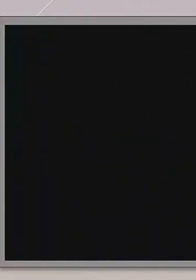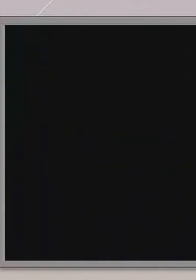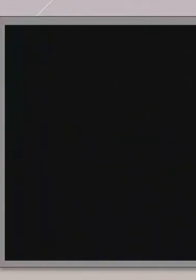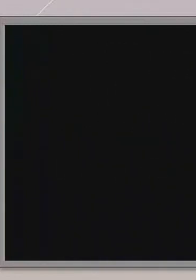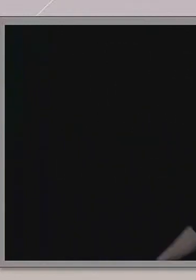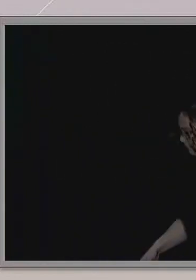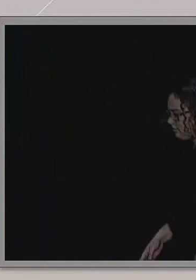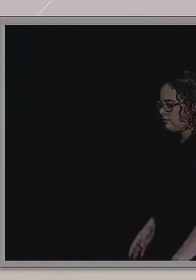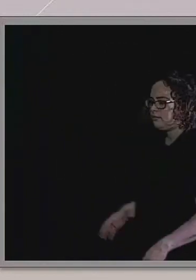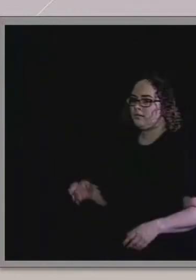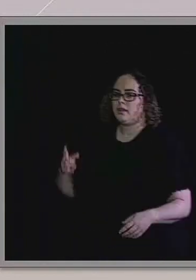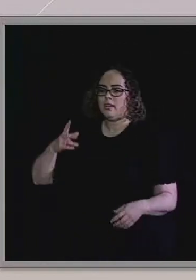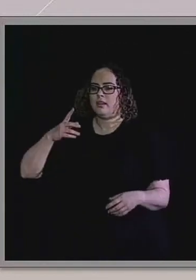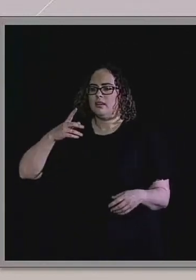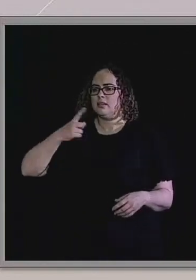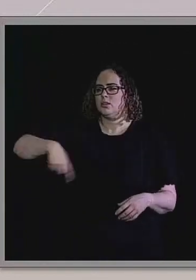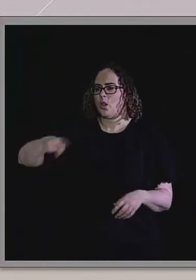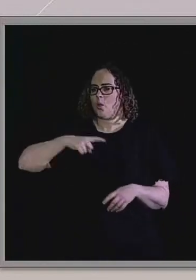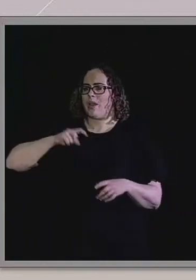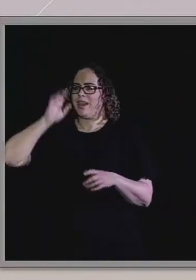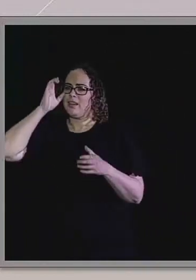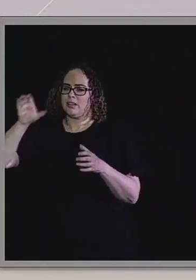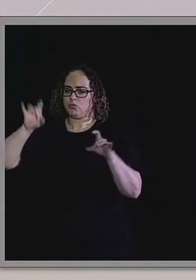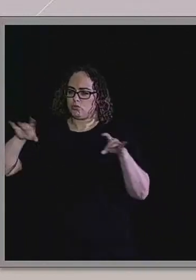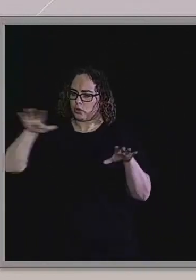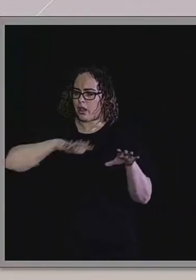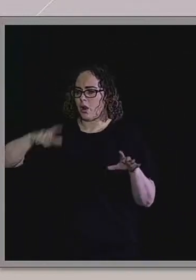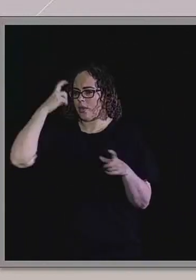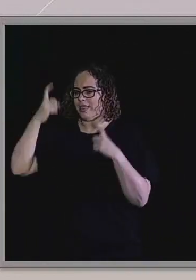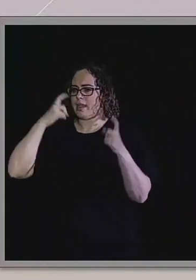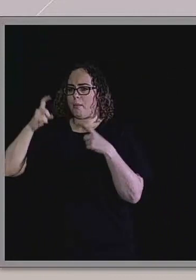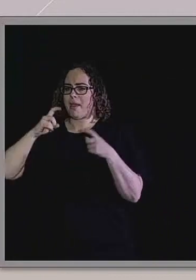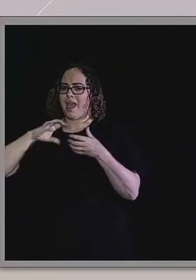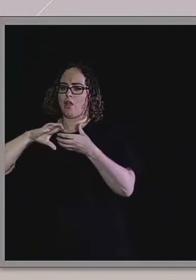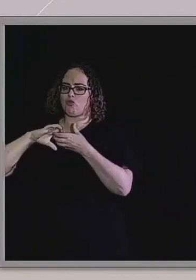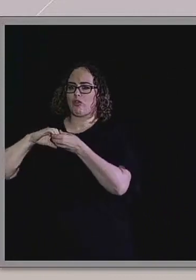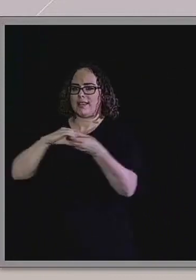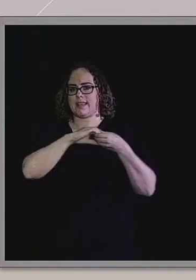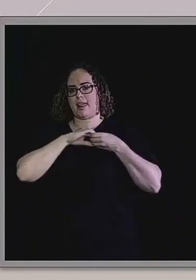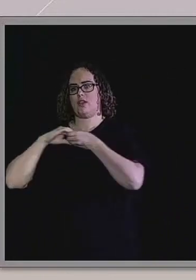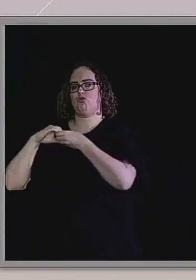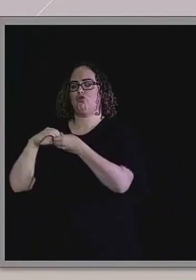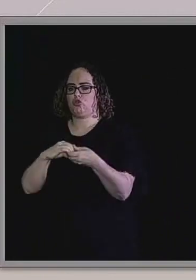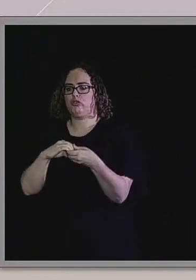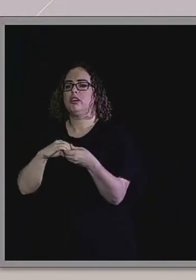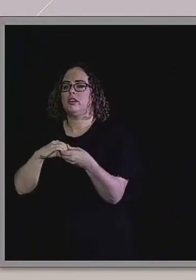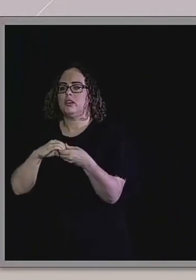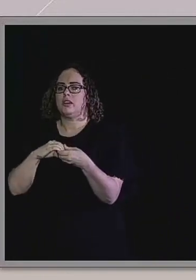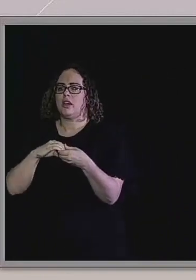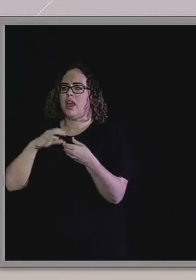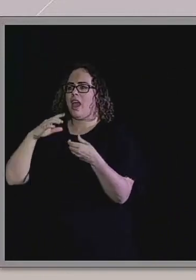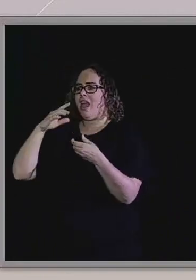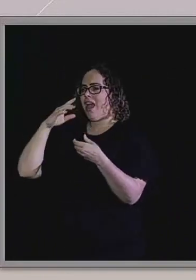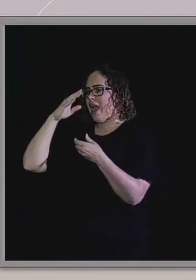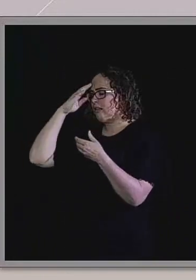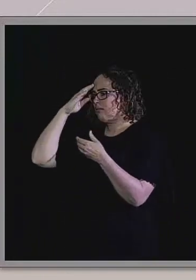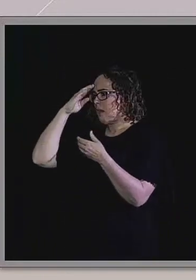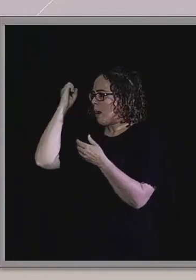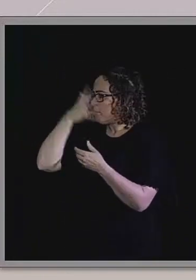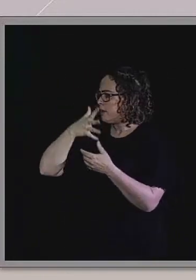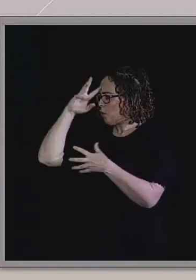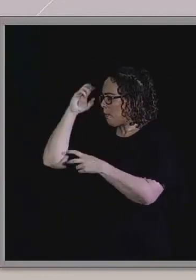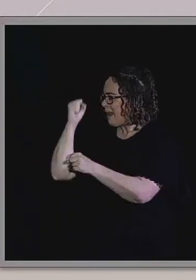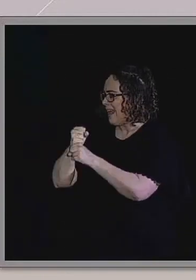about what reconciliation's all about, and if we have people at this level really thinking about this and respecting Aboriginal belief